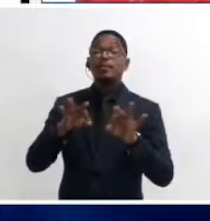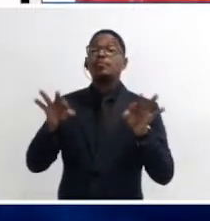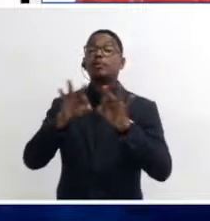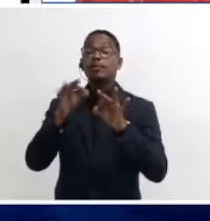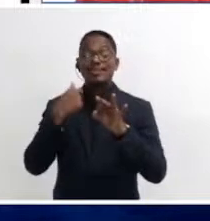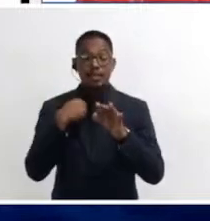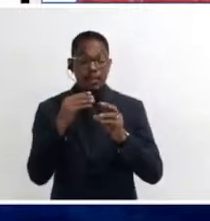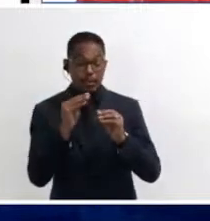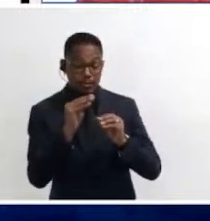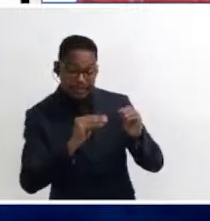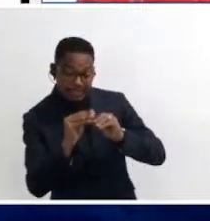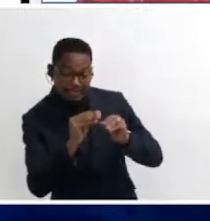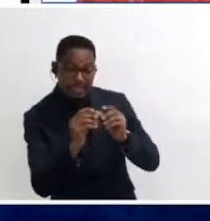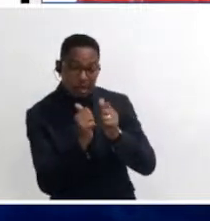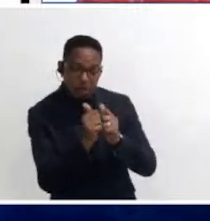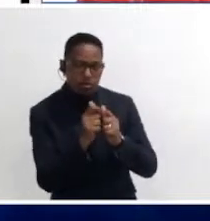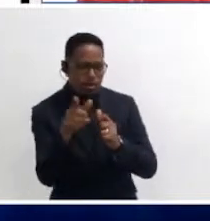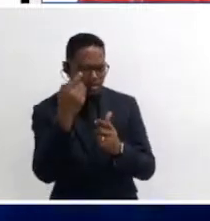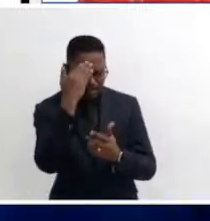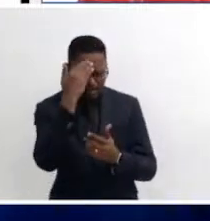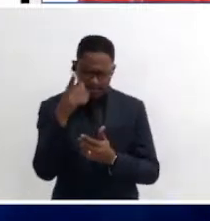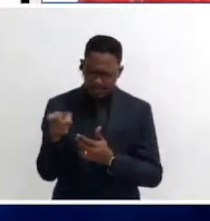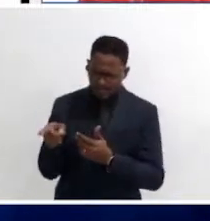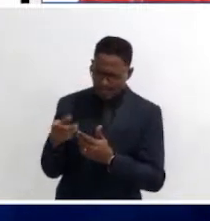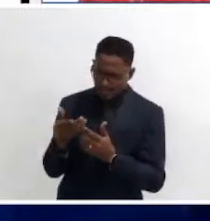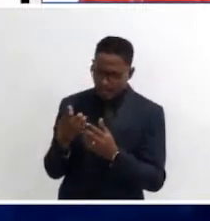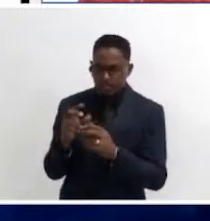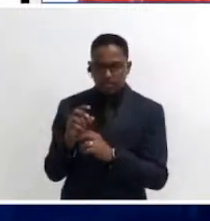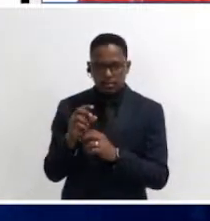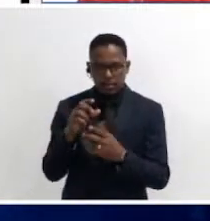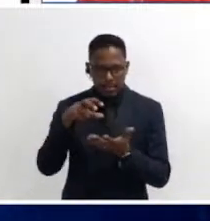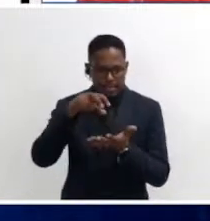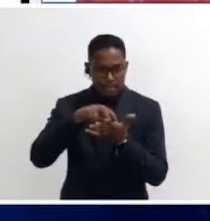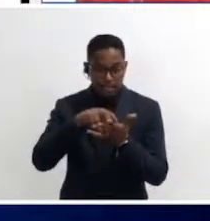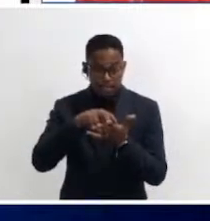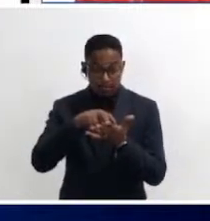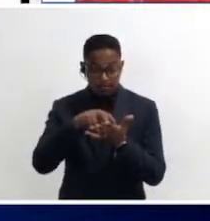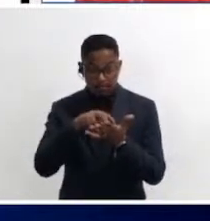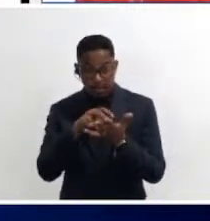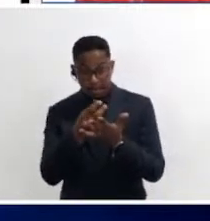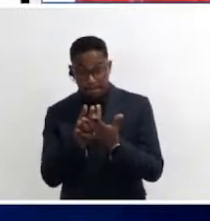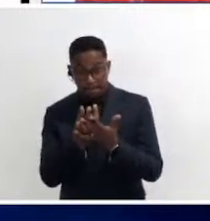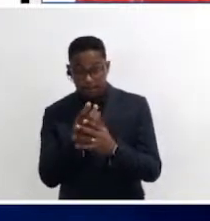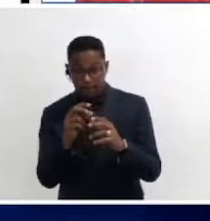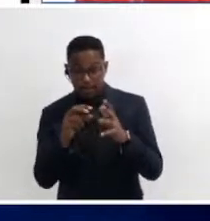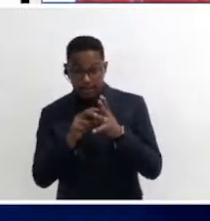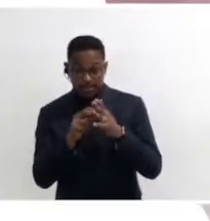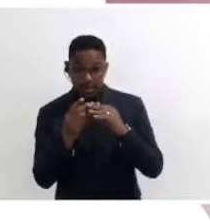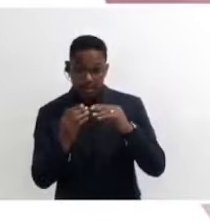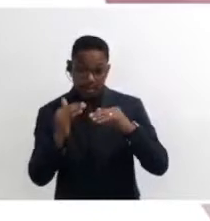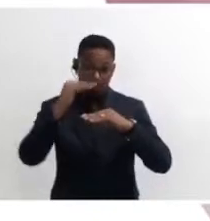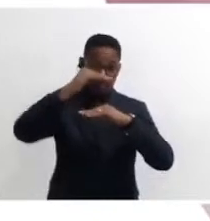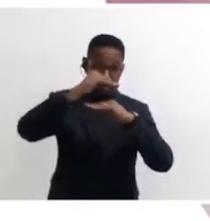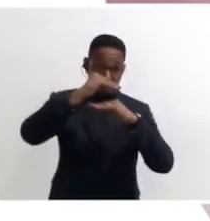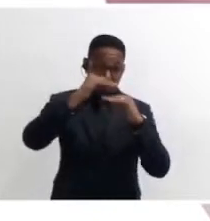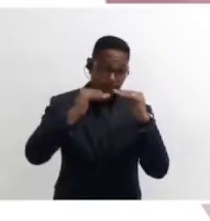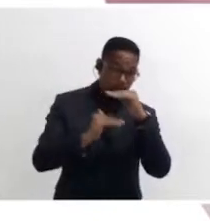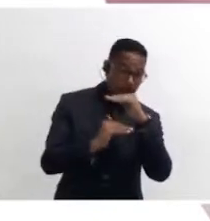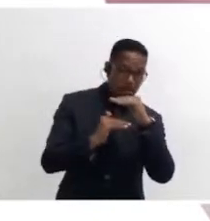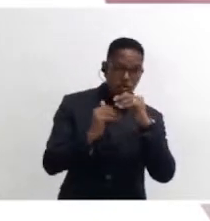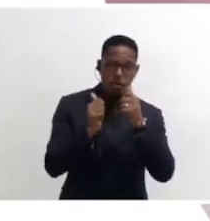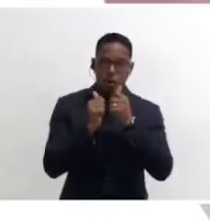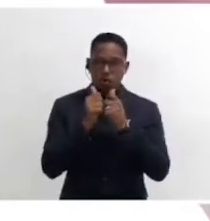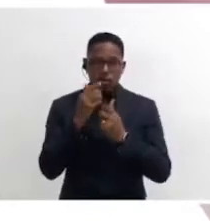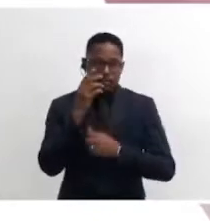package has the chip facing up or the chip facing down. So it's pretty simple. You can see on the packages on the left, the chip